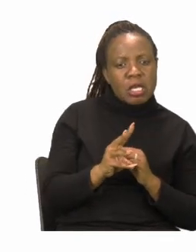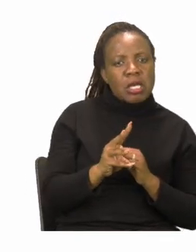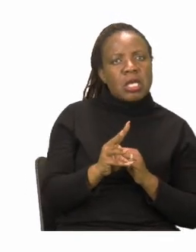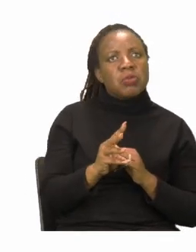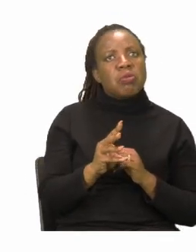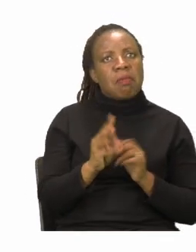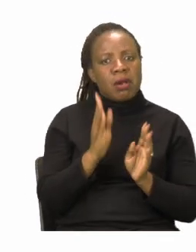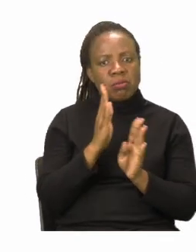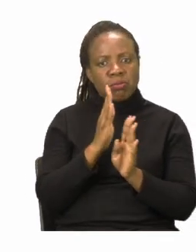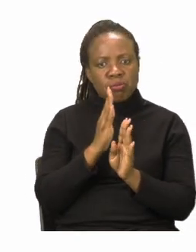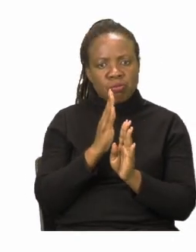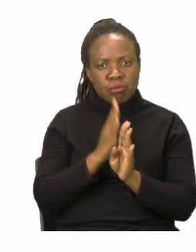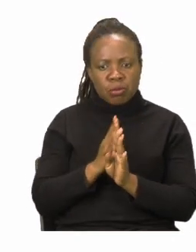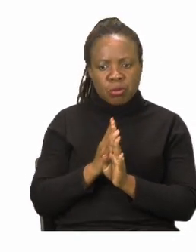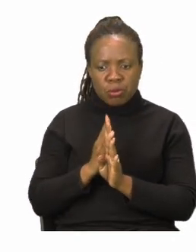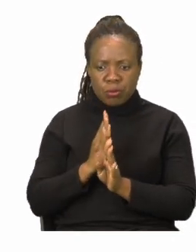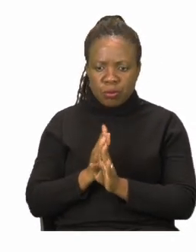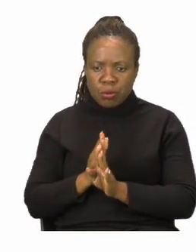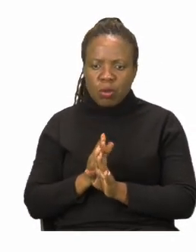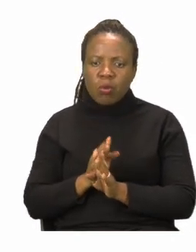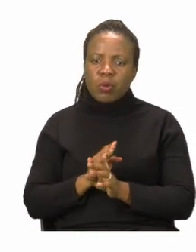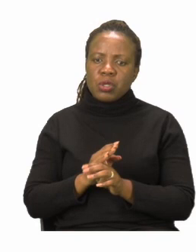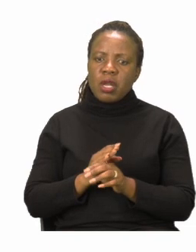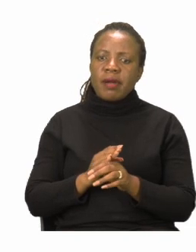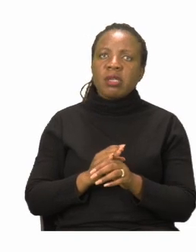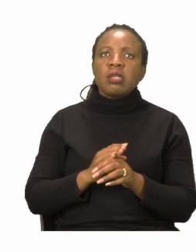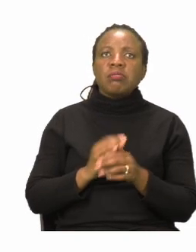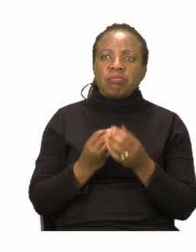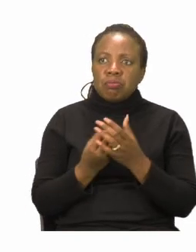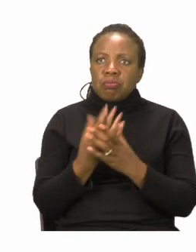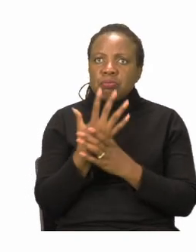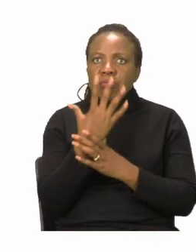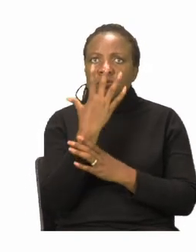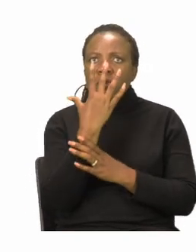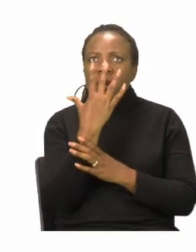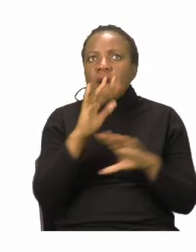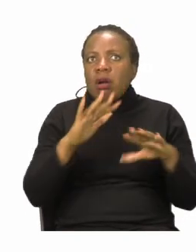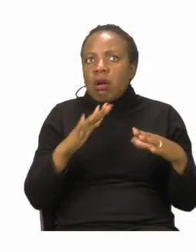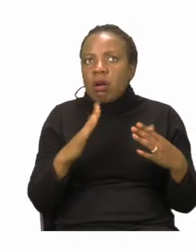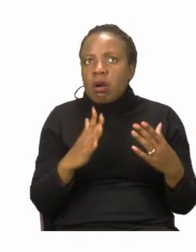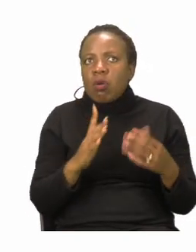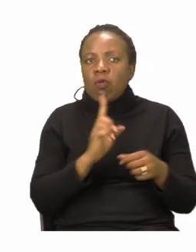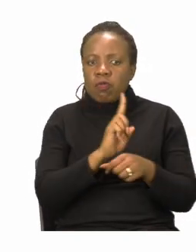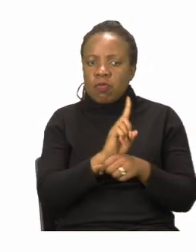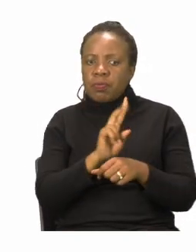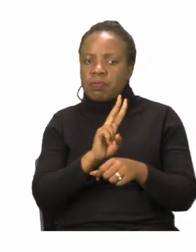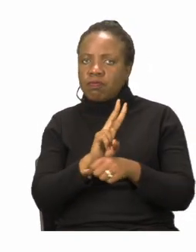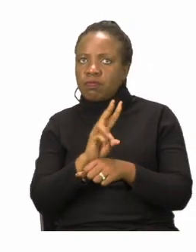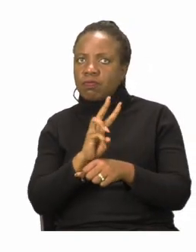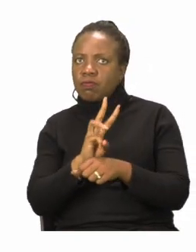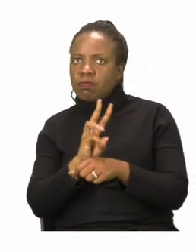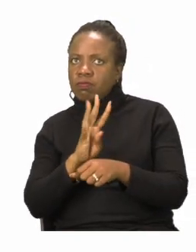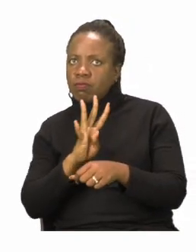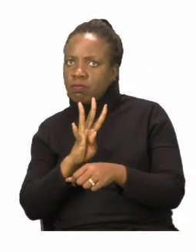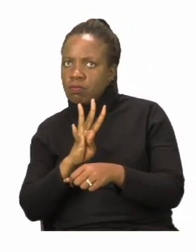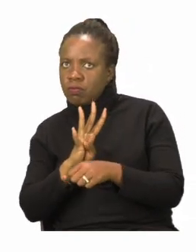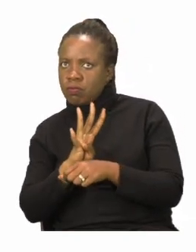you can always go back and read through the poem more or one more